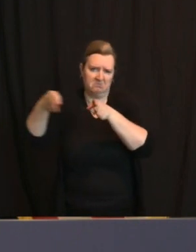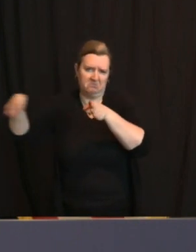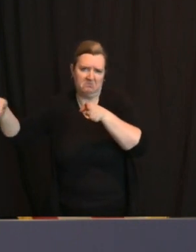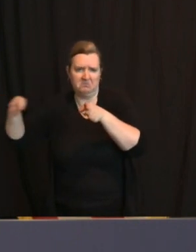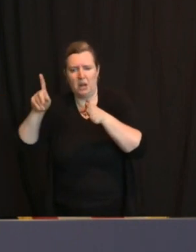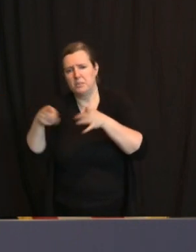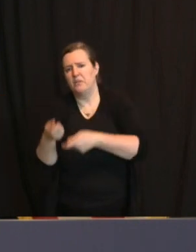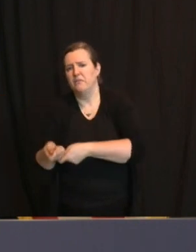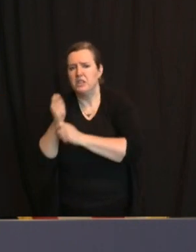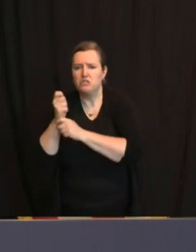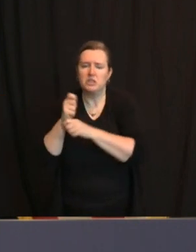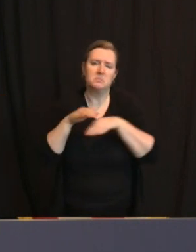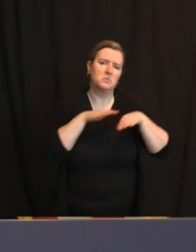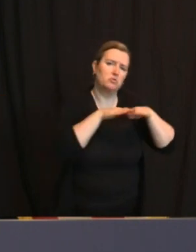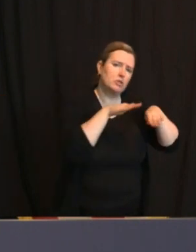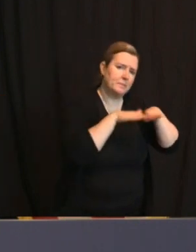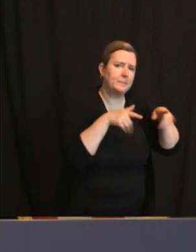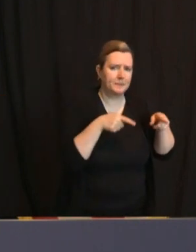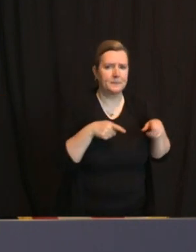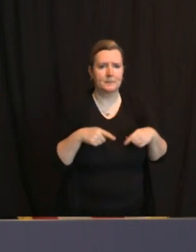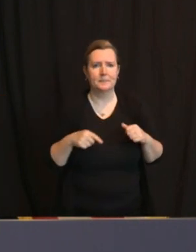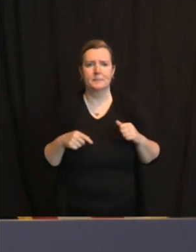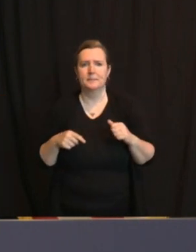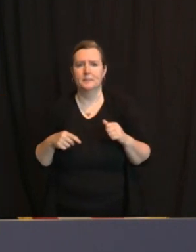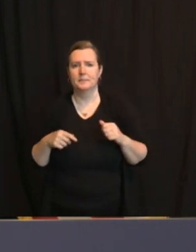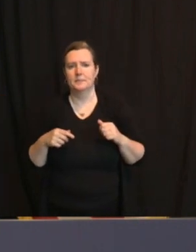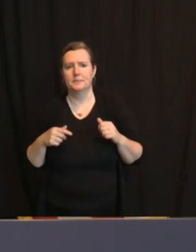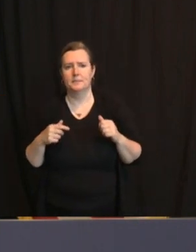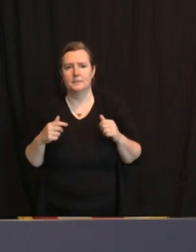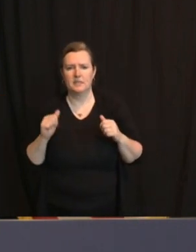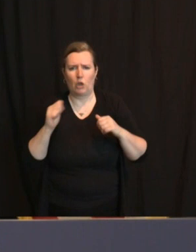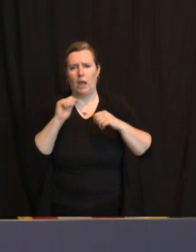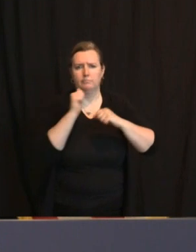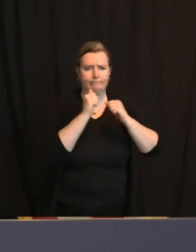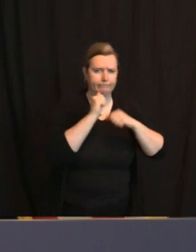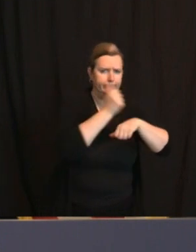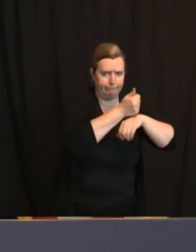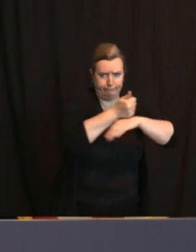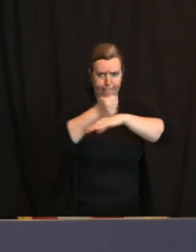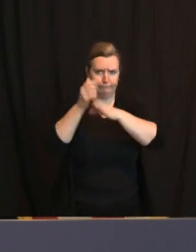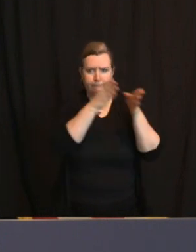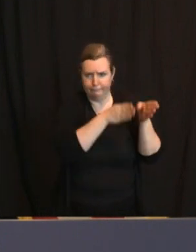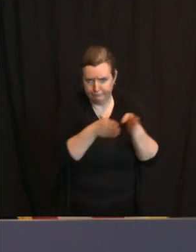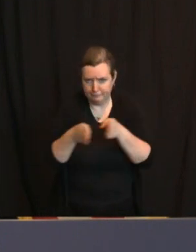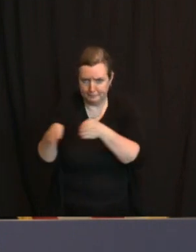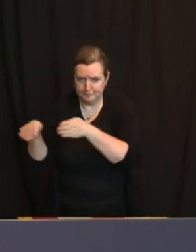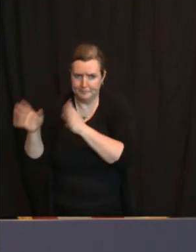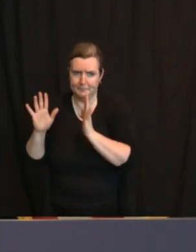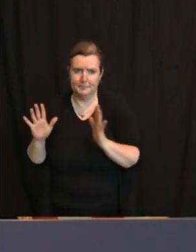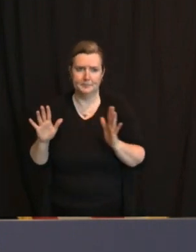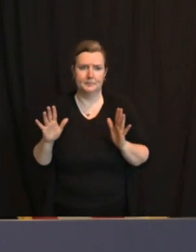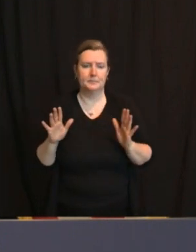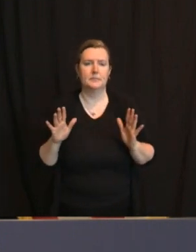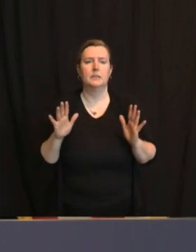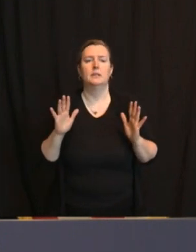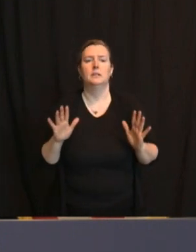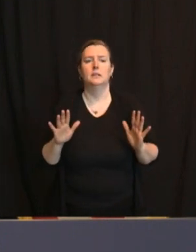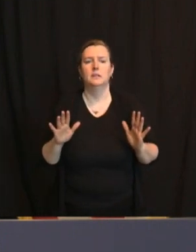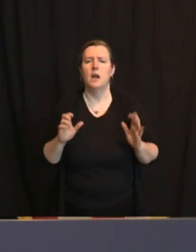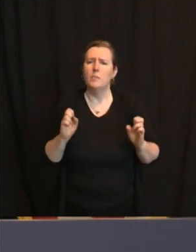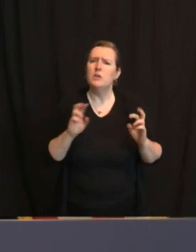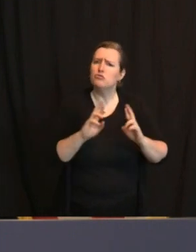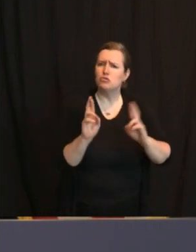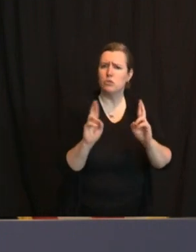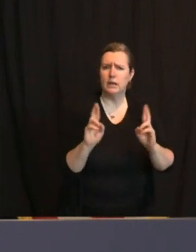fishing and pools. Needless to say, we're trying to get stuff in place so we can be in as full a shape as